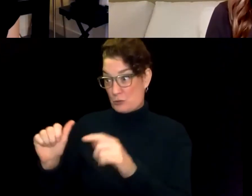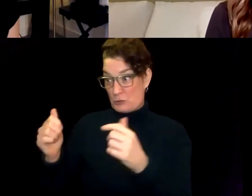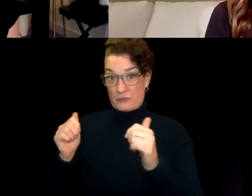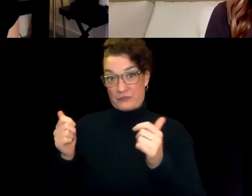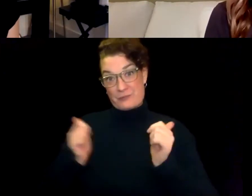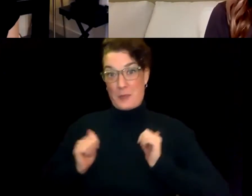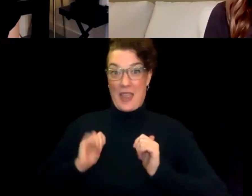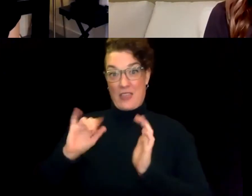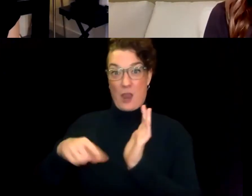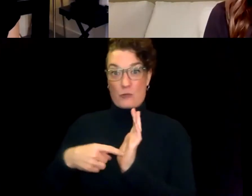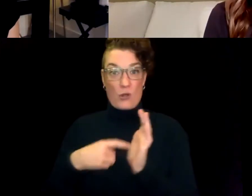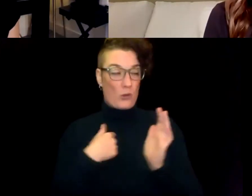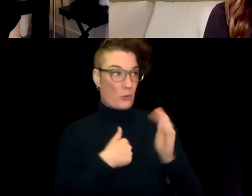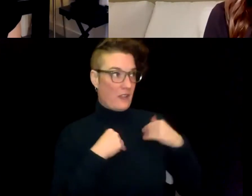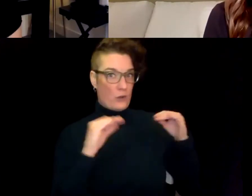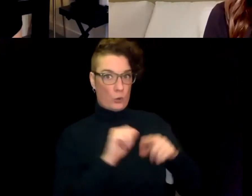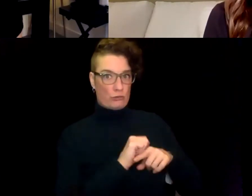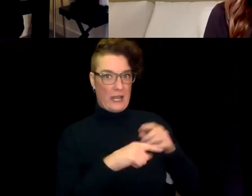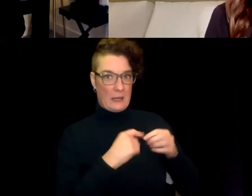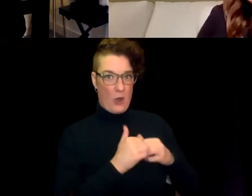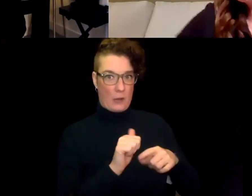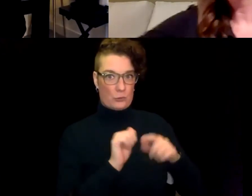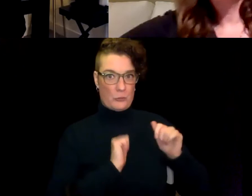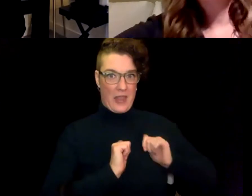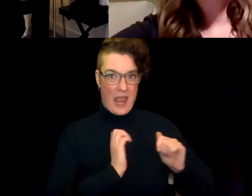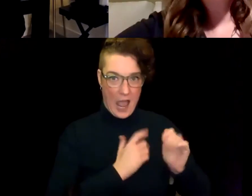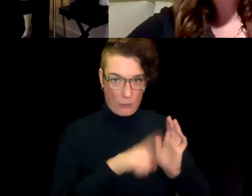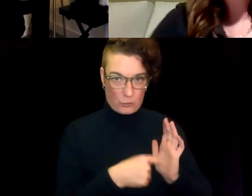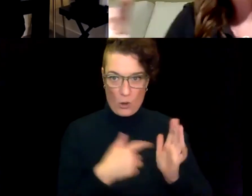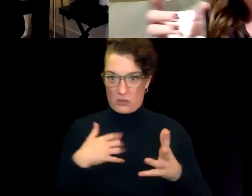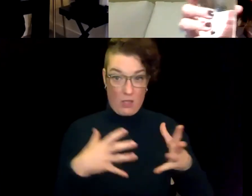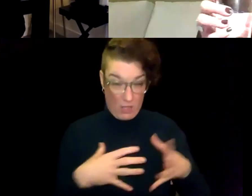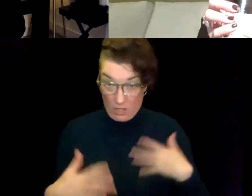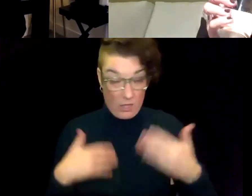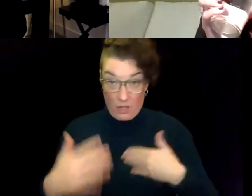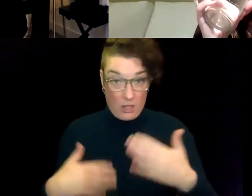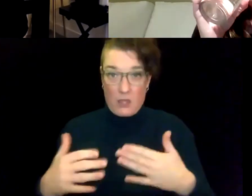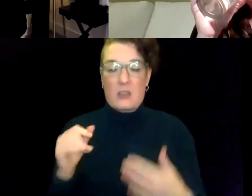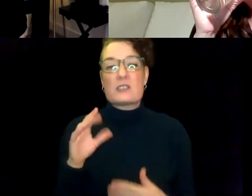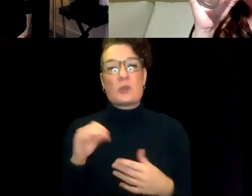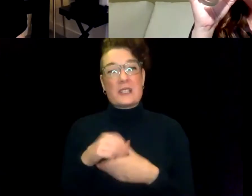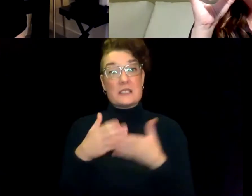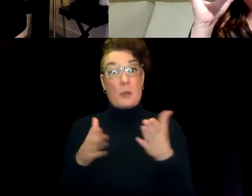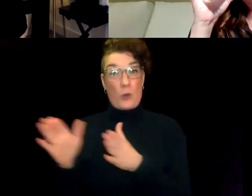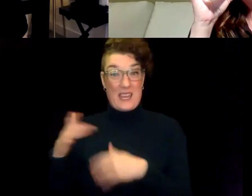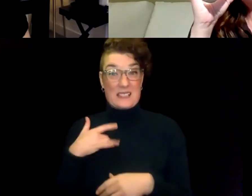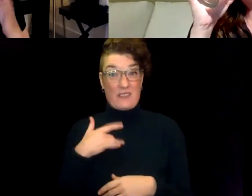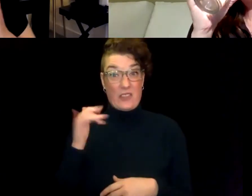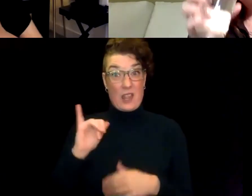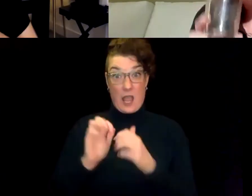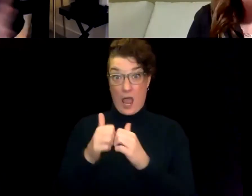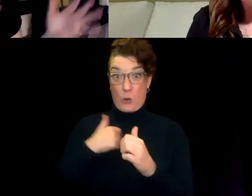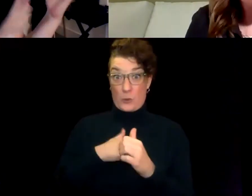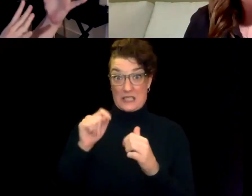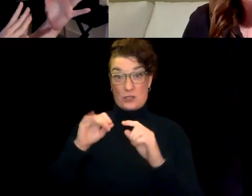how to play our role. And then we try to kind of figure it out. And so in some ways, I feel like a lot of the deconstructing of the problem has to